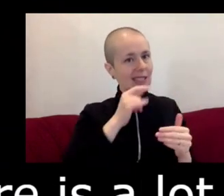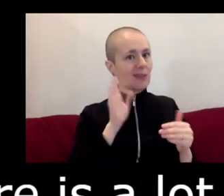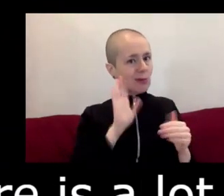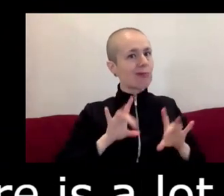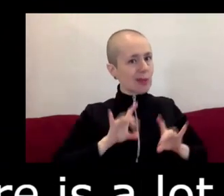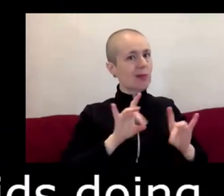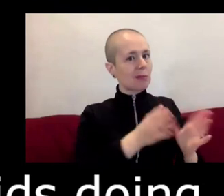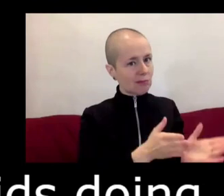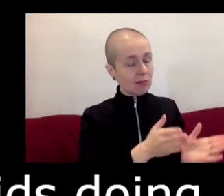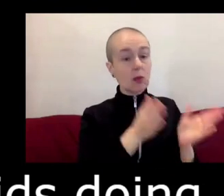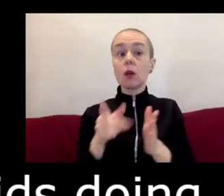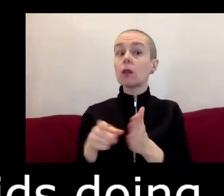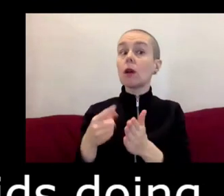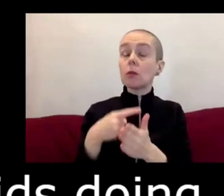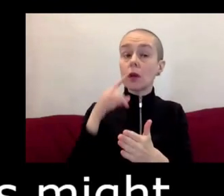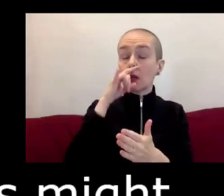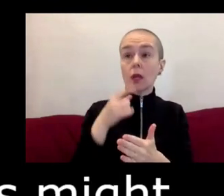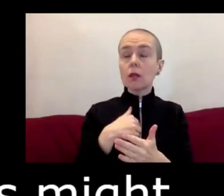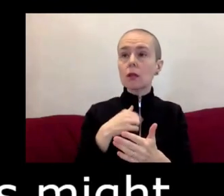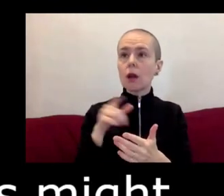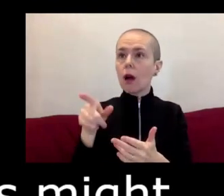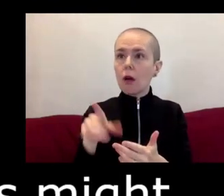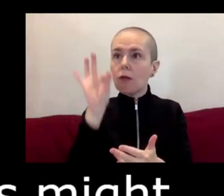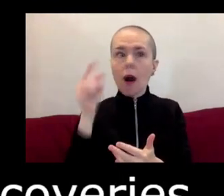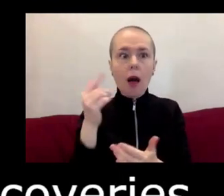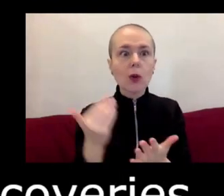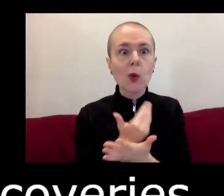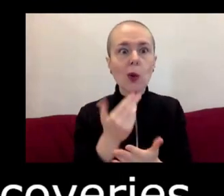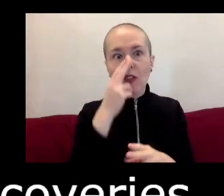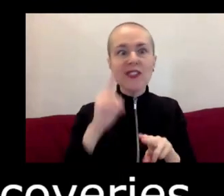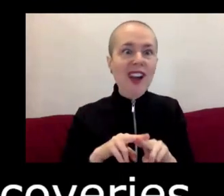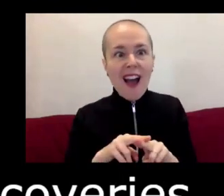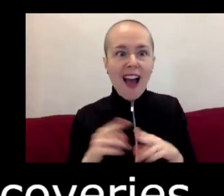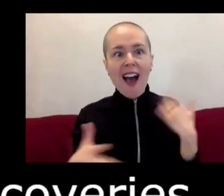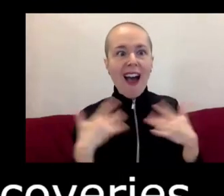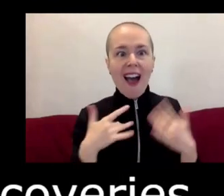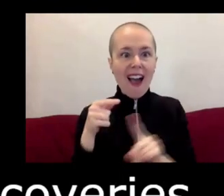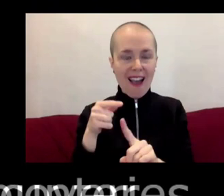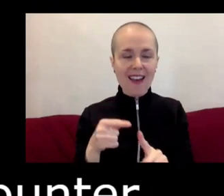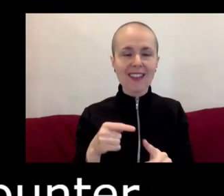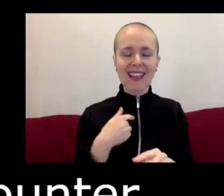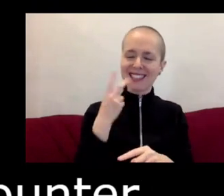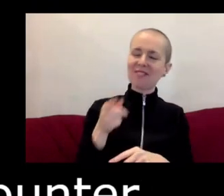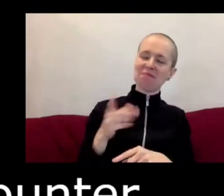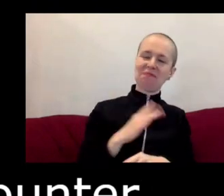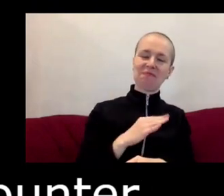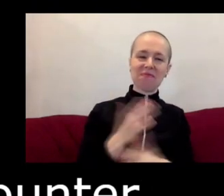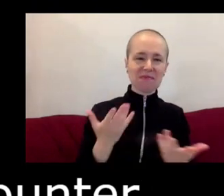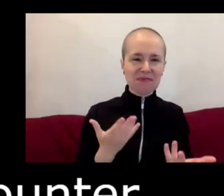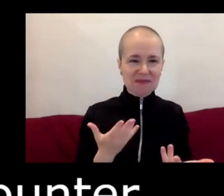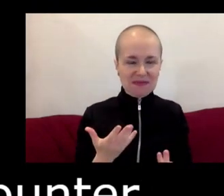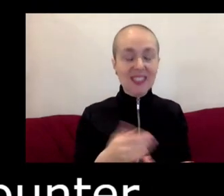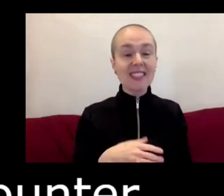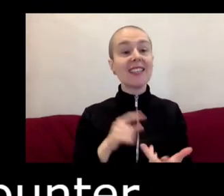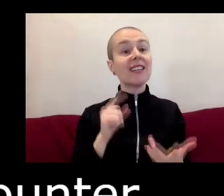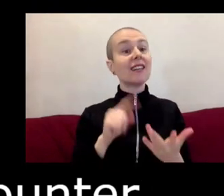kids might make some like fun discoveries, and I really love to encounter those moments myself. Or even babies